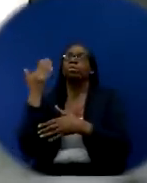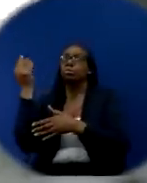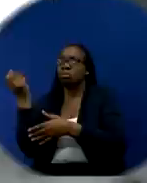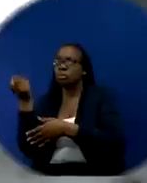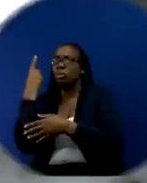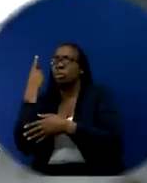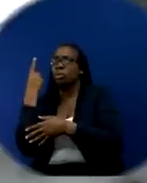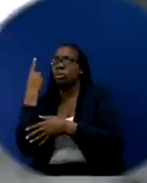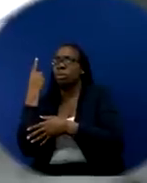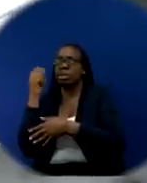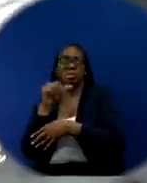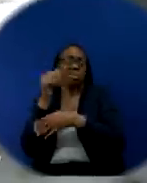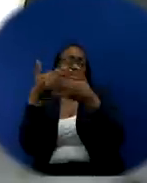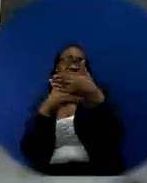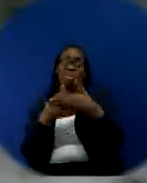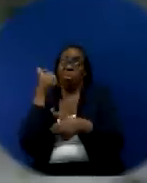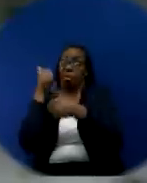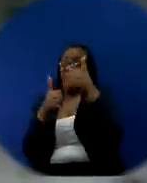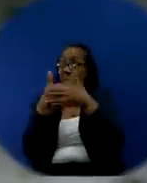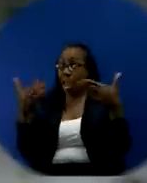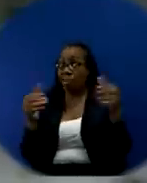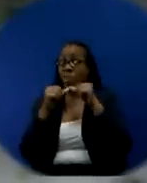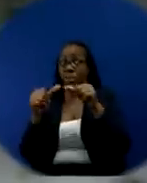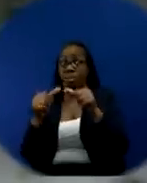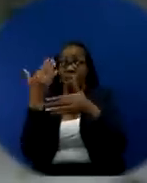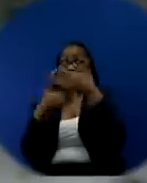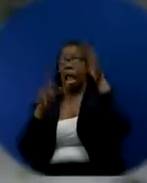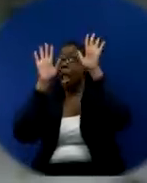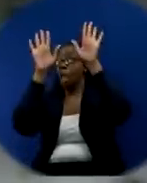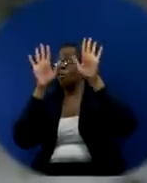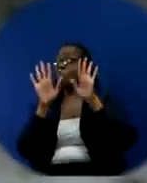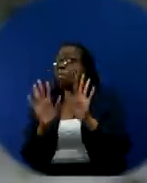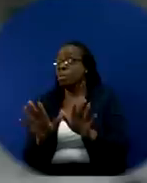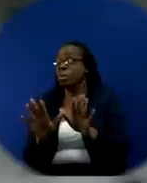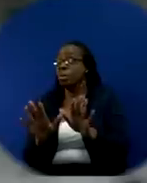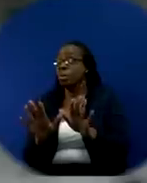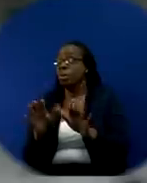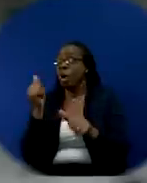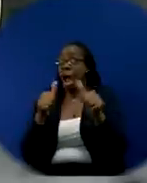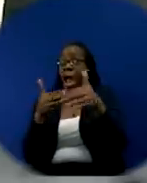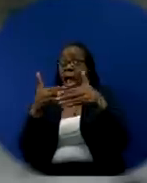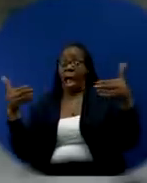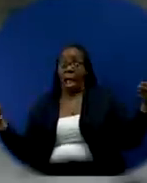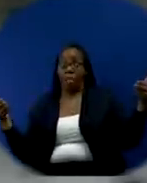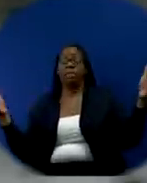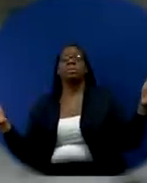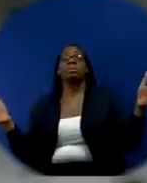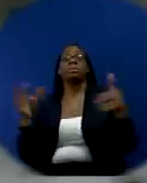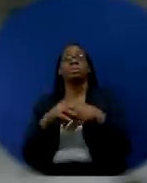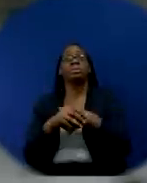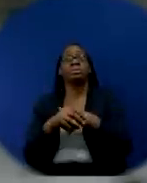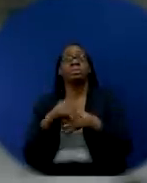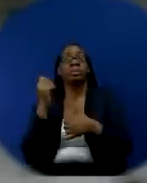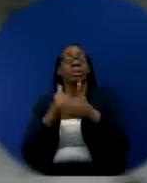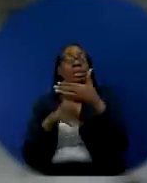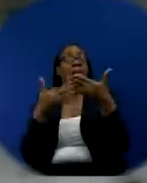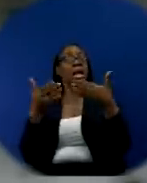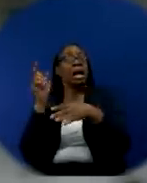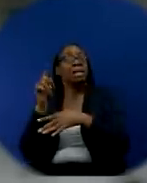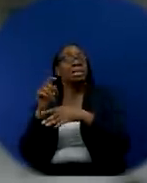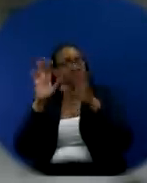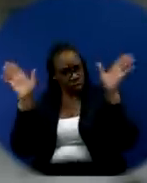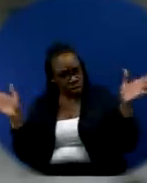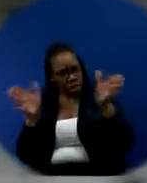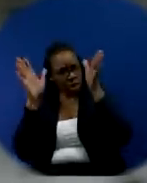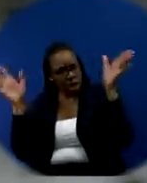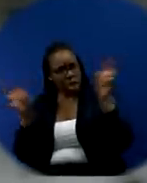didn't deserve every blessing and every miracle and every open door. I need you to go ahead and encourage your